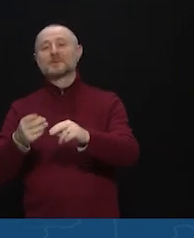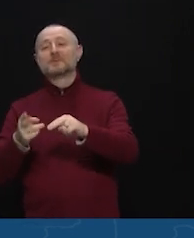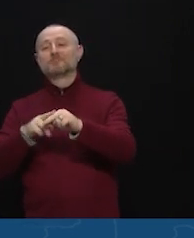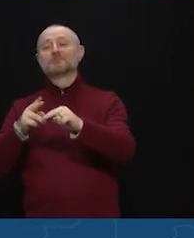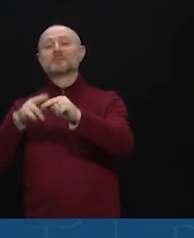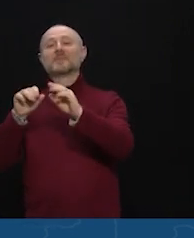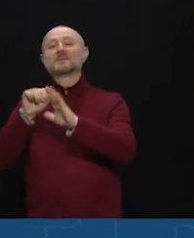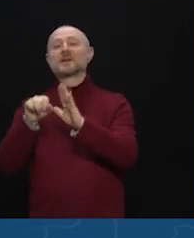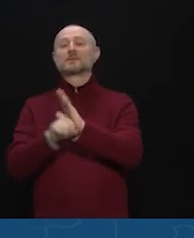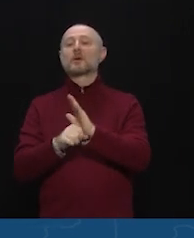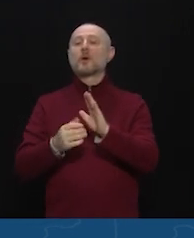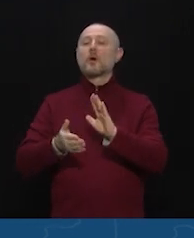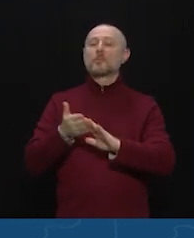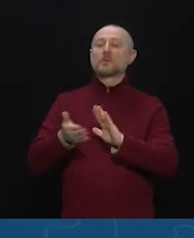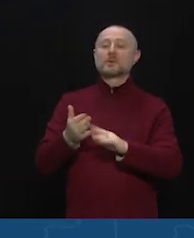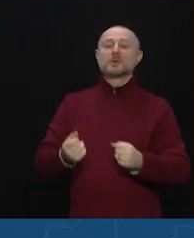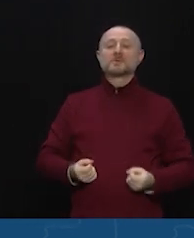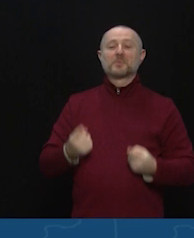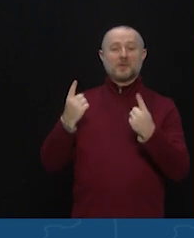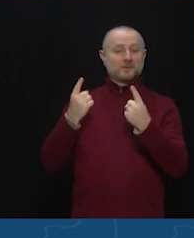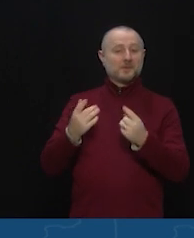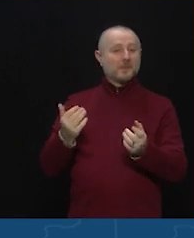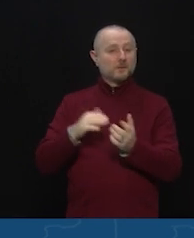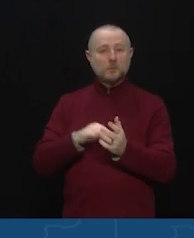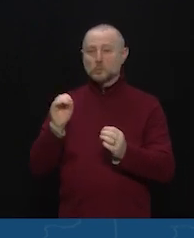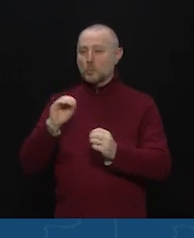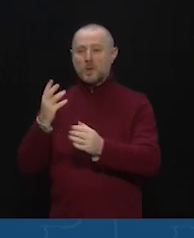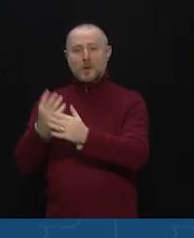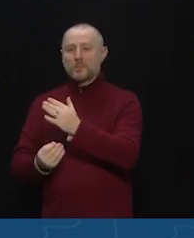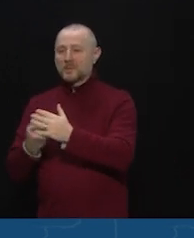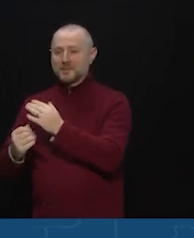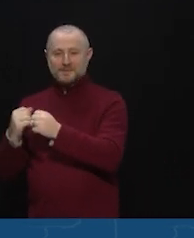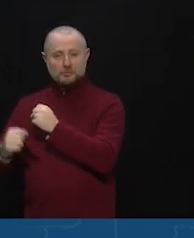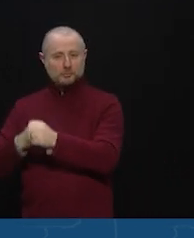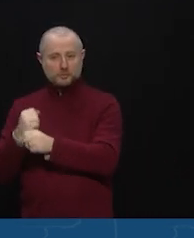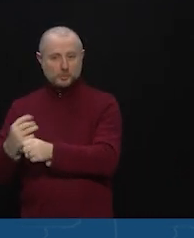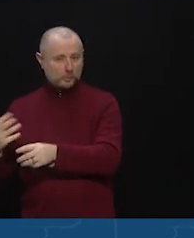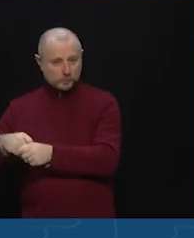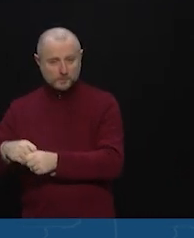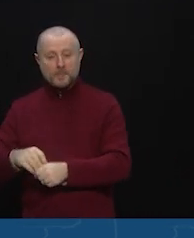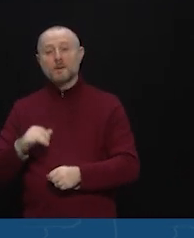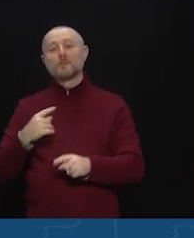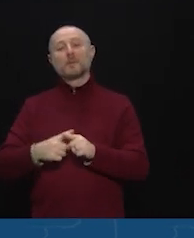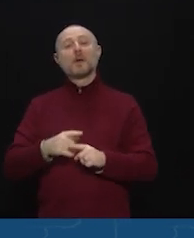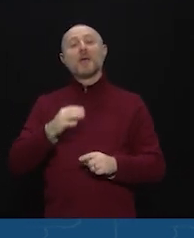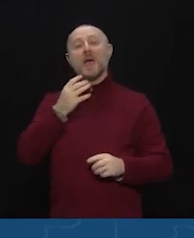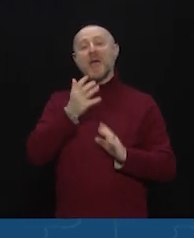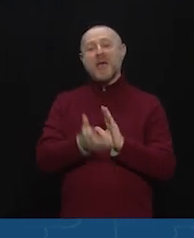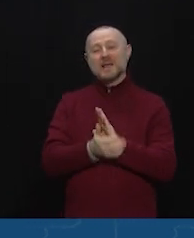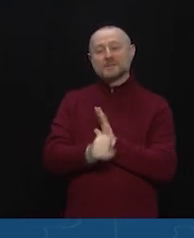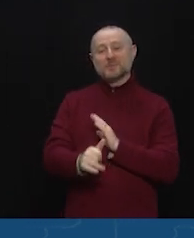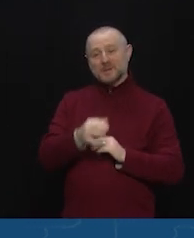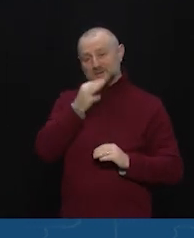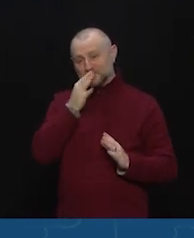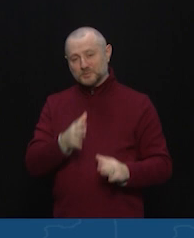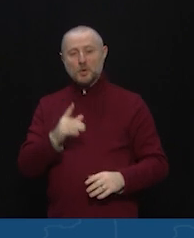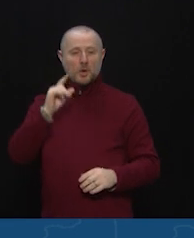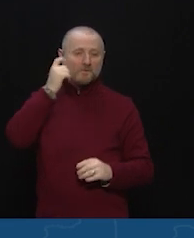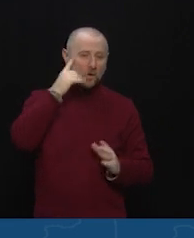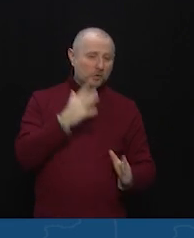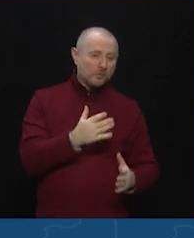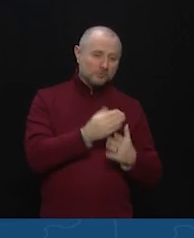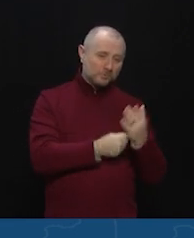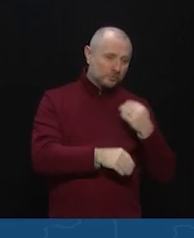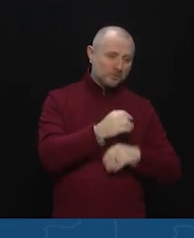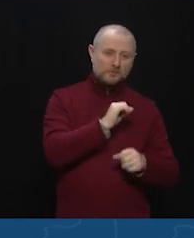spending. And again, there are no gaps in the out year when we're doing that. Experts across from the Government Financial Officers Association, Center for